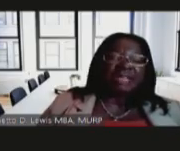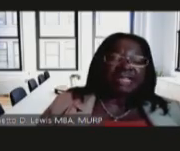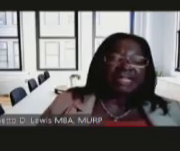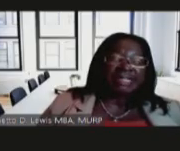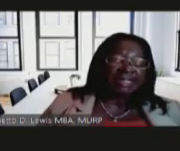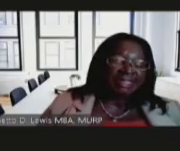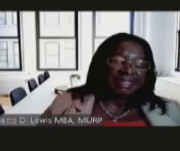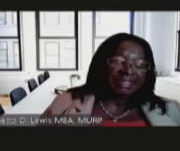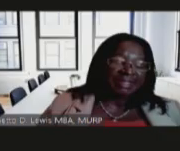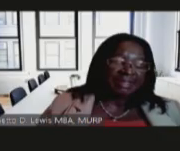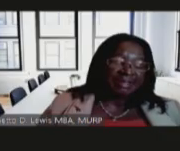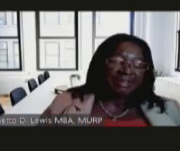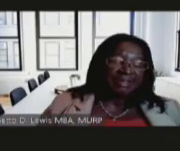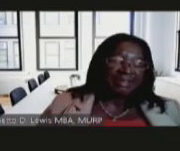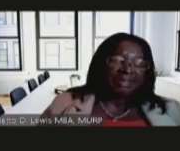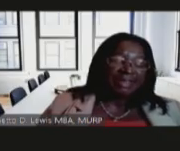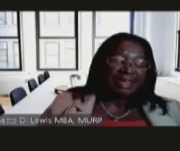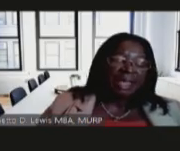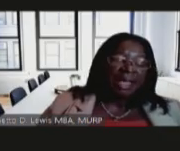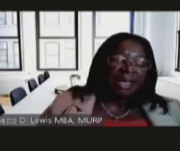slide, please.